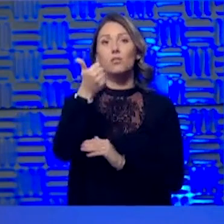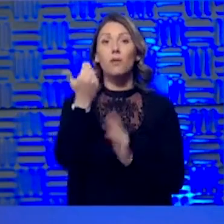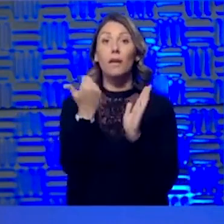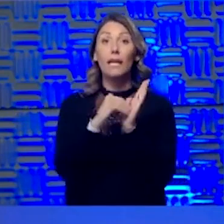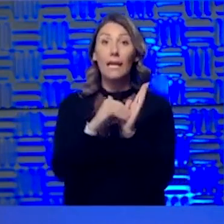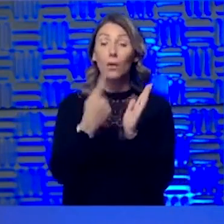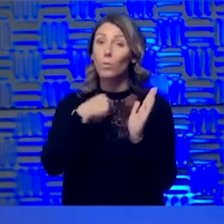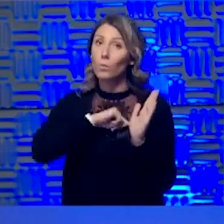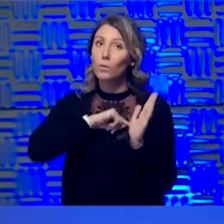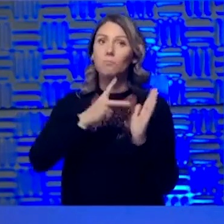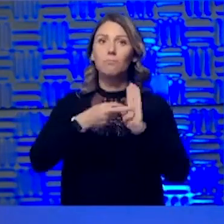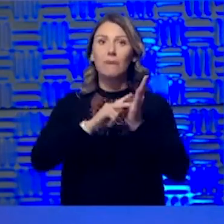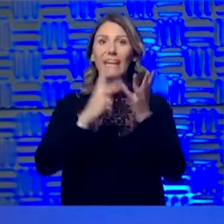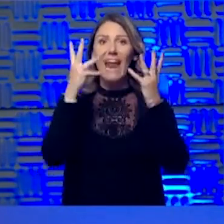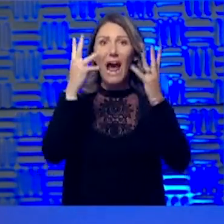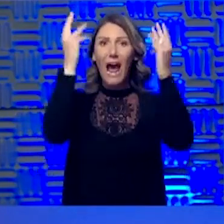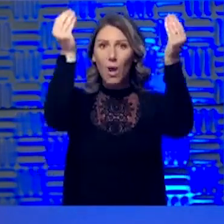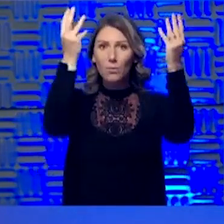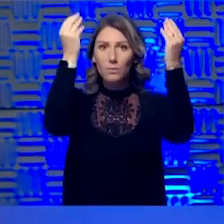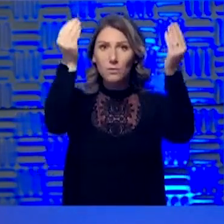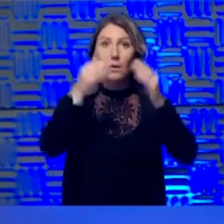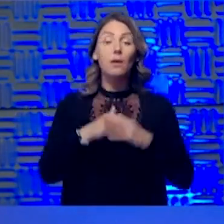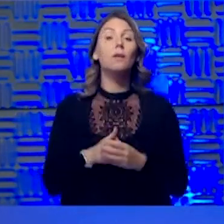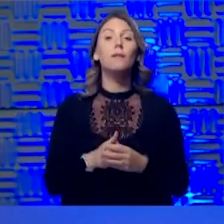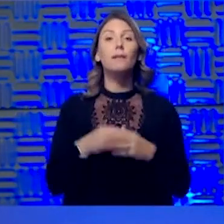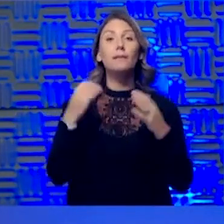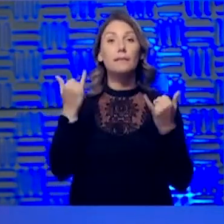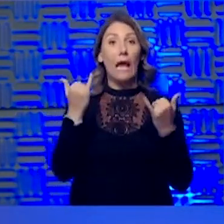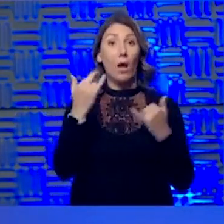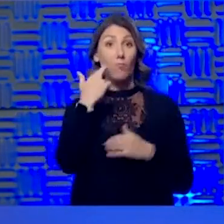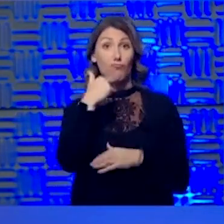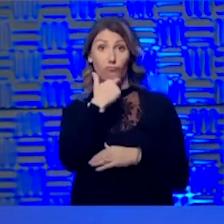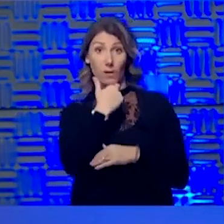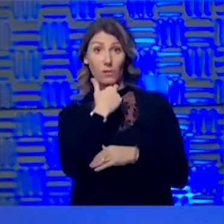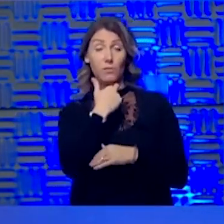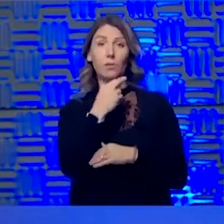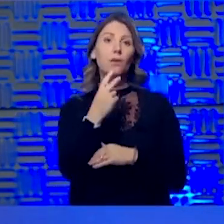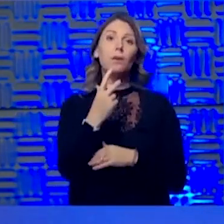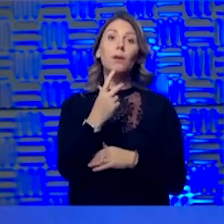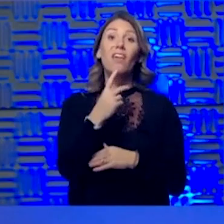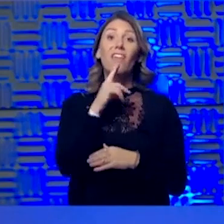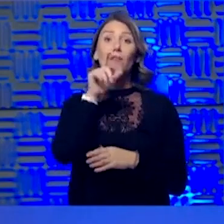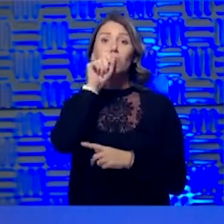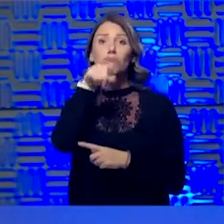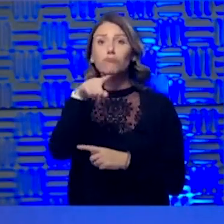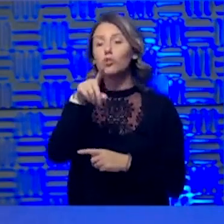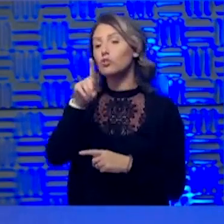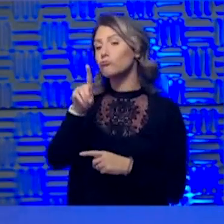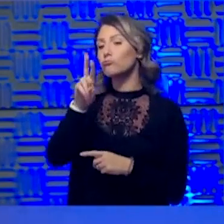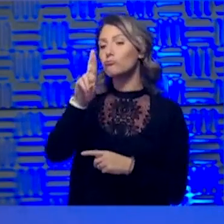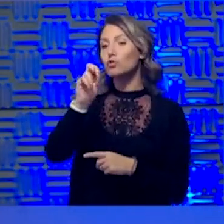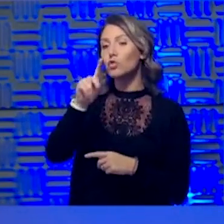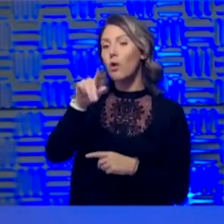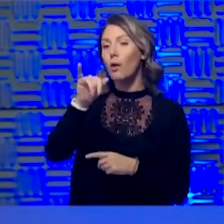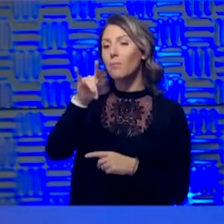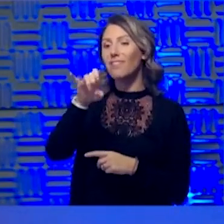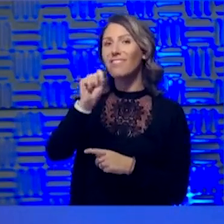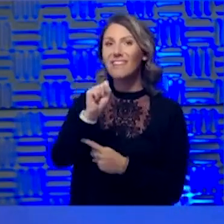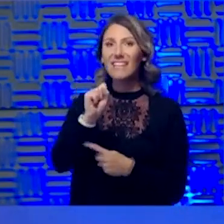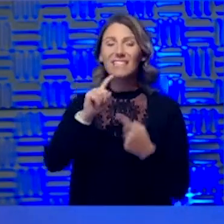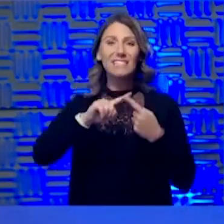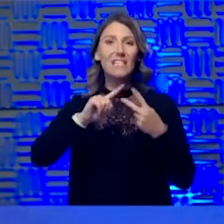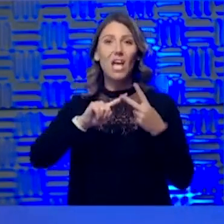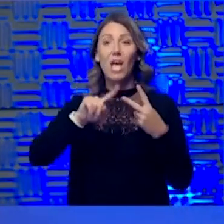about outdoors where there's, now if you're talking about a restaurant, the other thing is not only the droplets, but we have talked about fomites